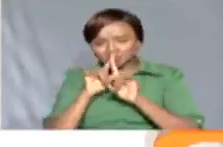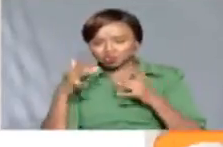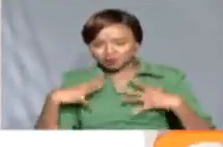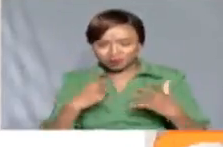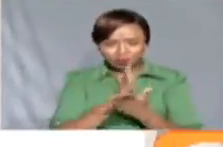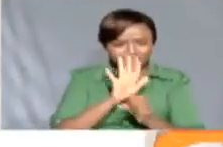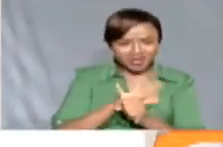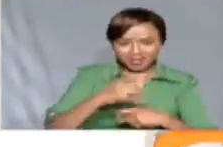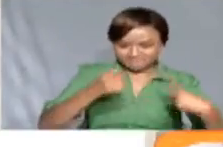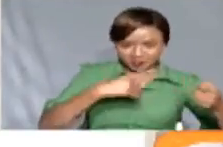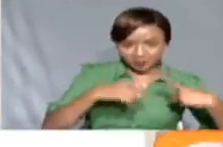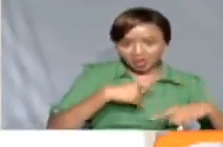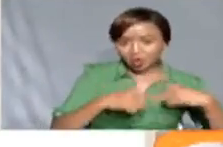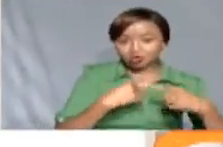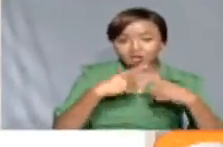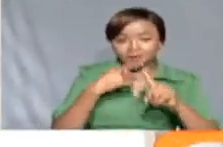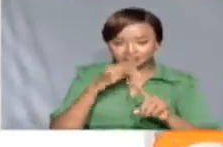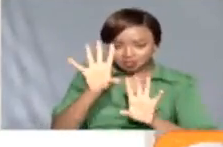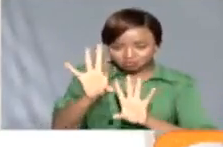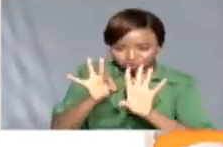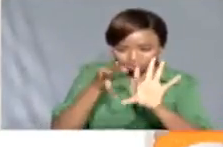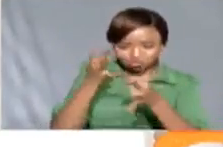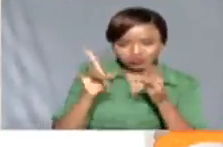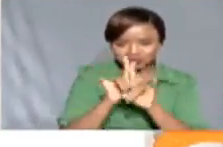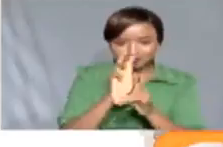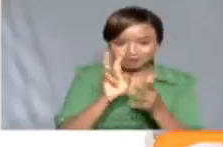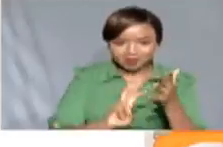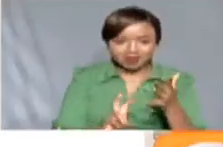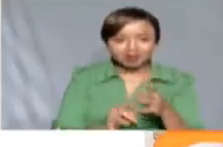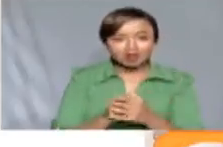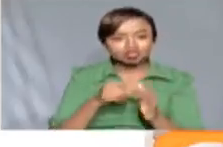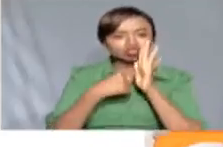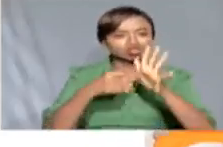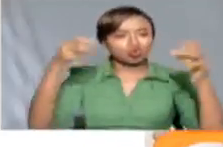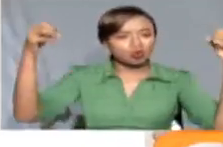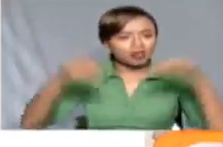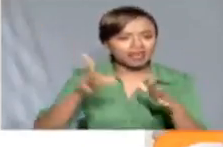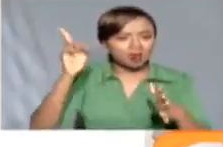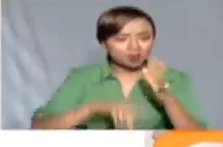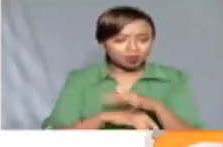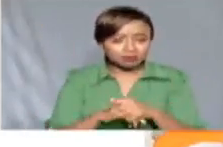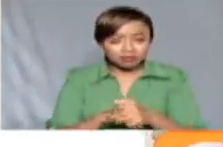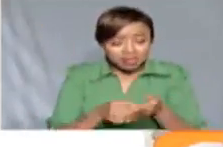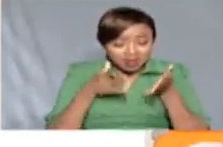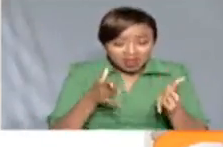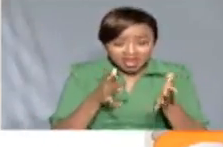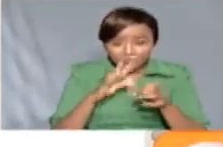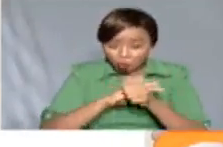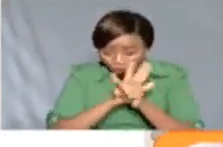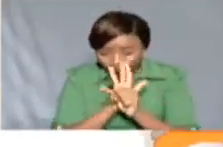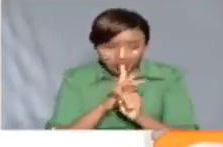more are still streaming in. But I've chosen the few I read out to illustrate the fact that in these dark clouds